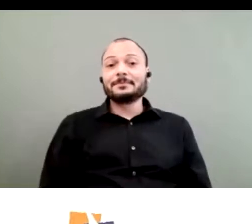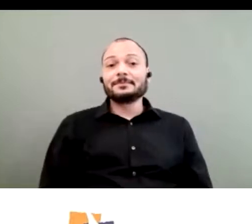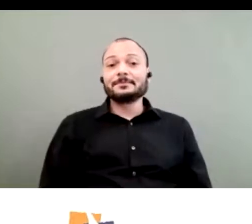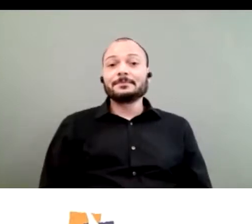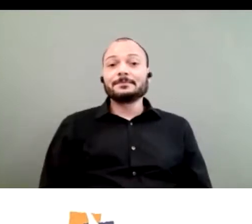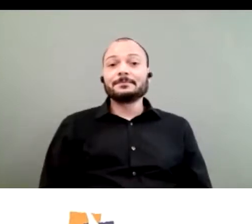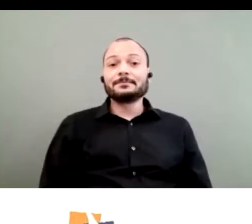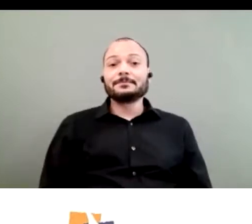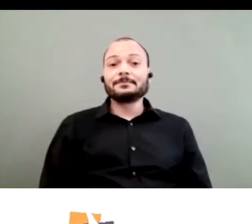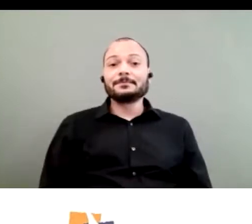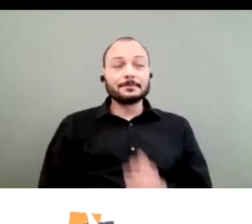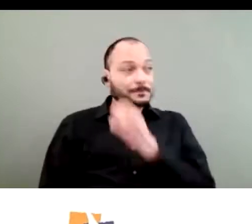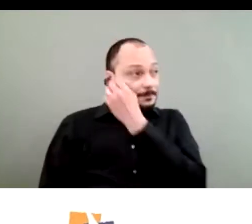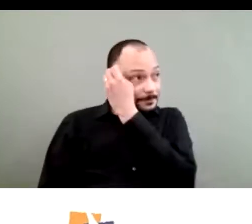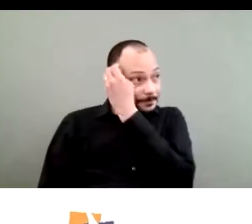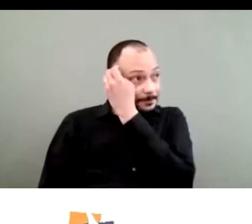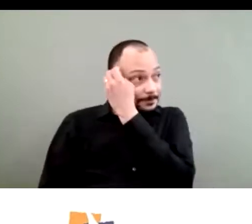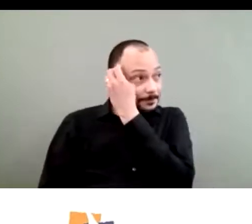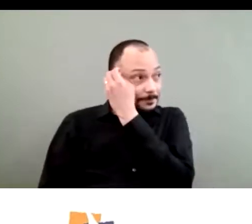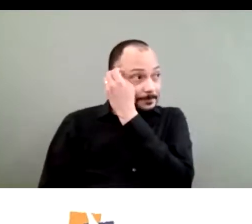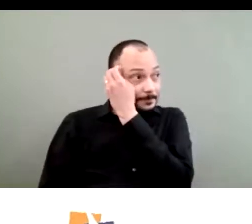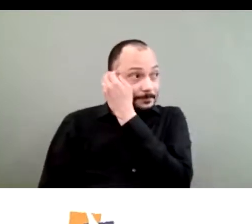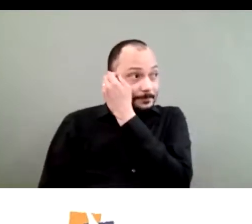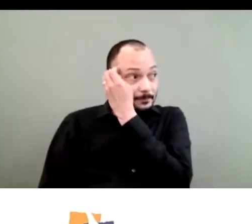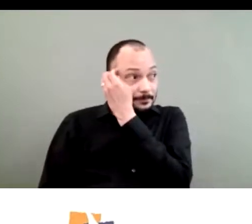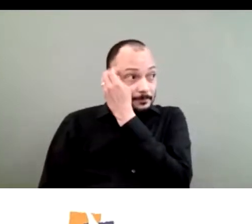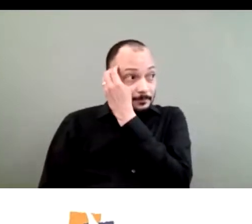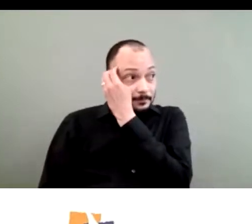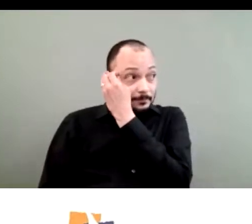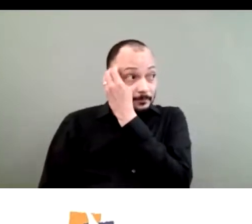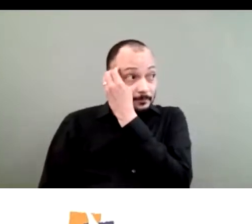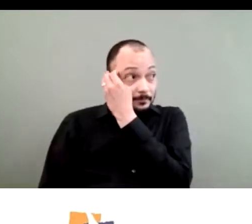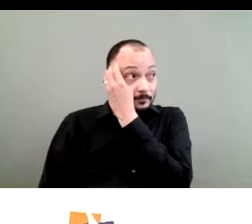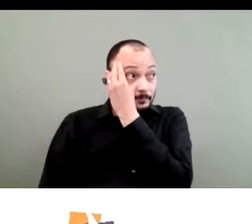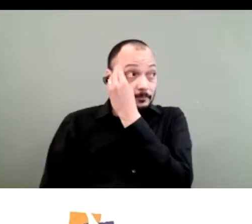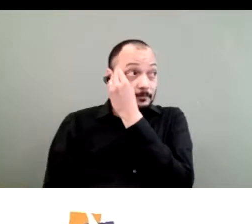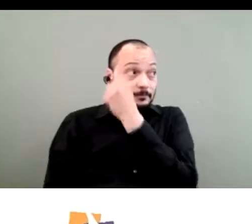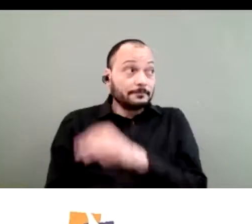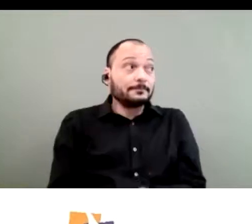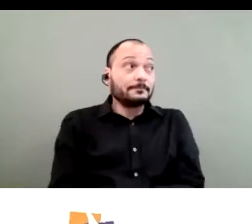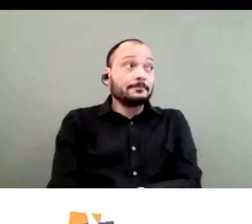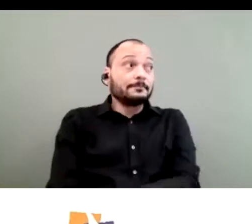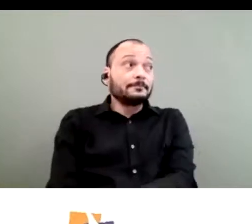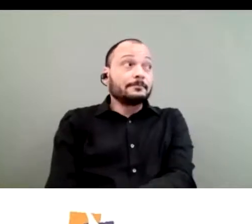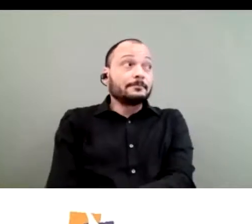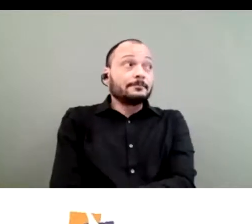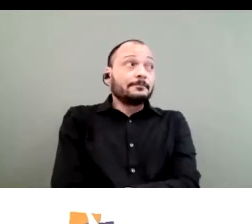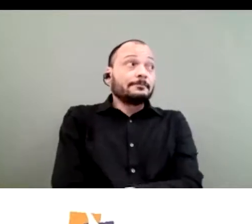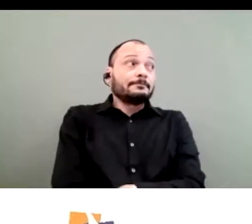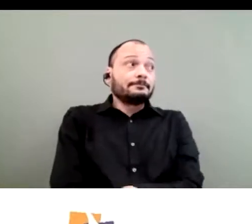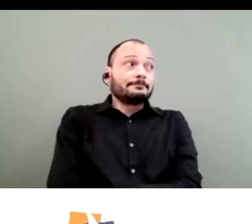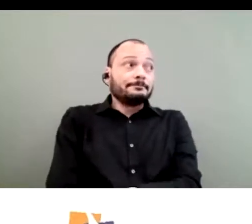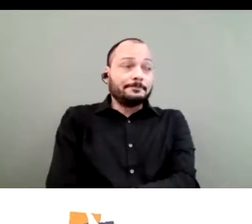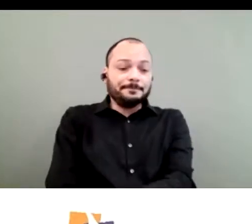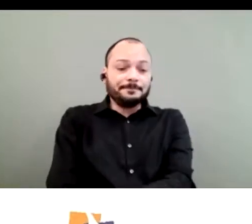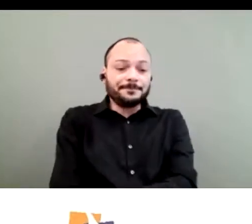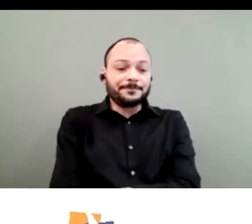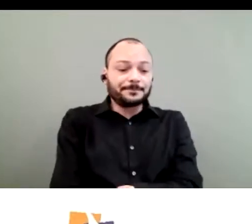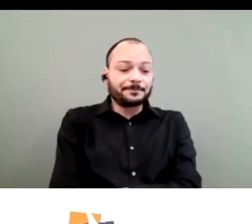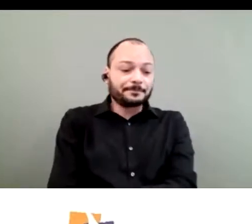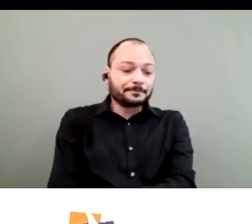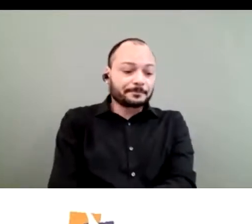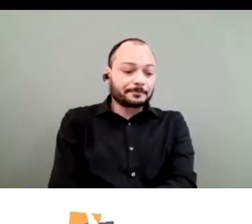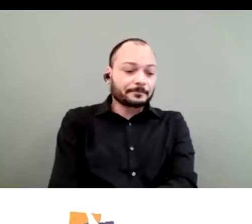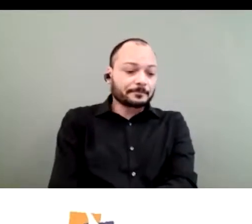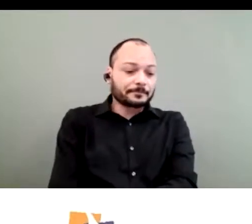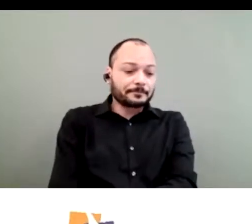umbrella. In terms of childcare credits, there are credits. It'll depend on